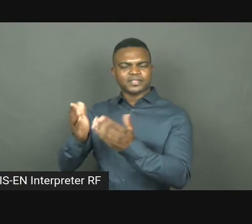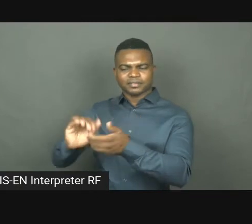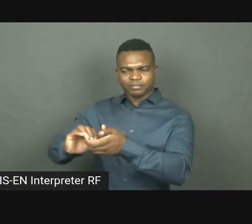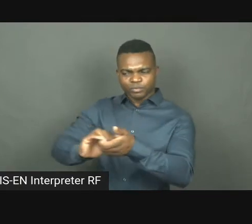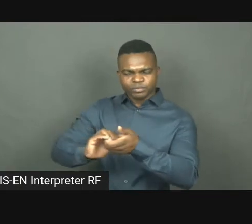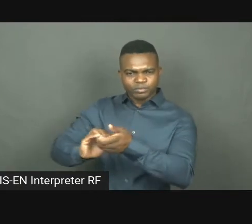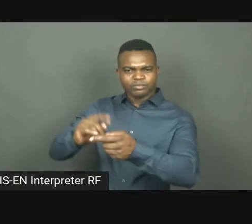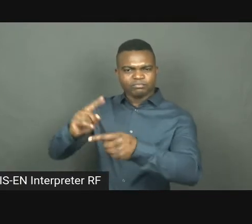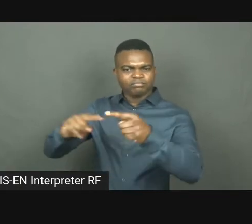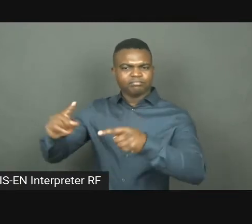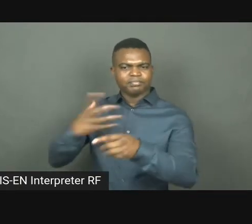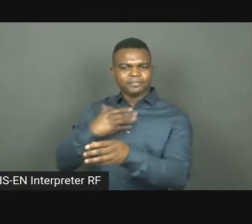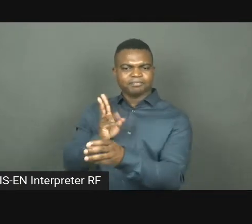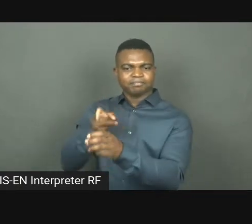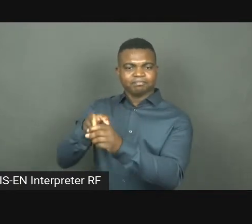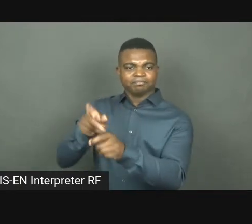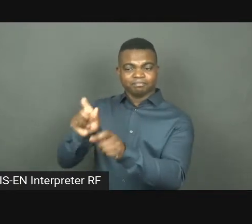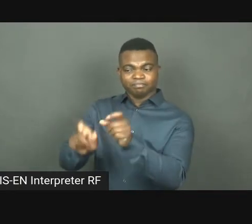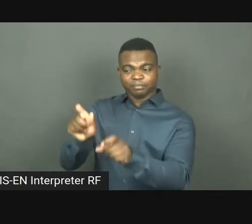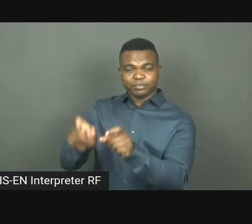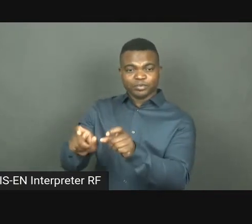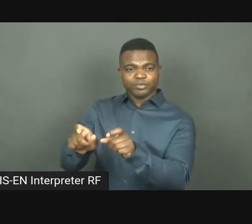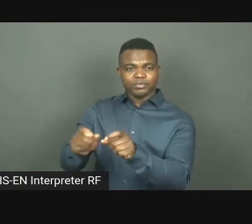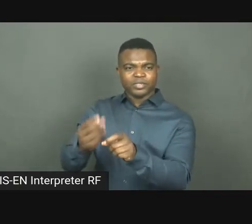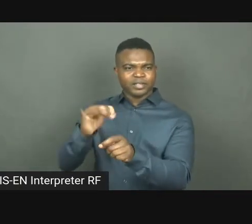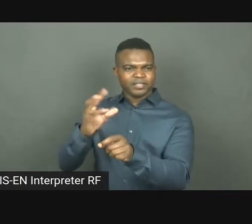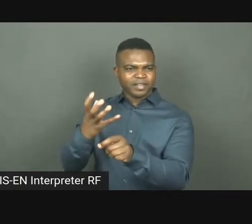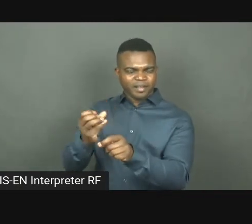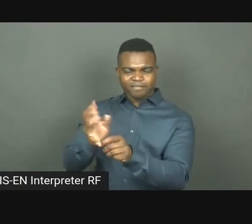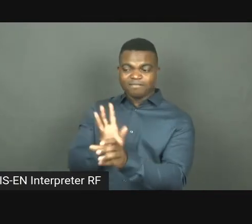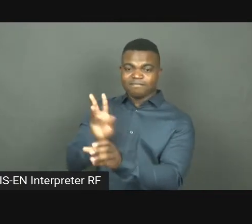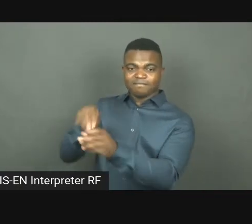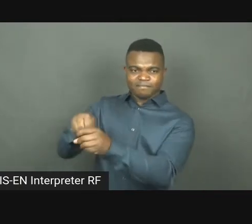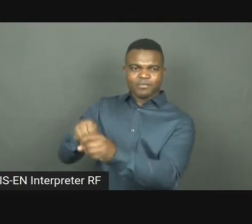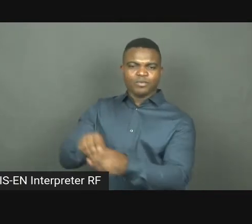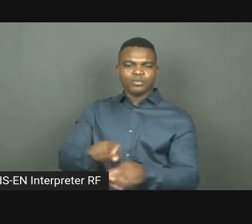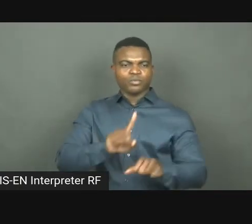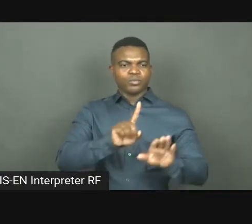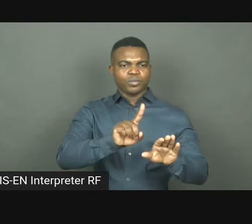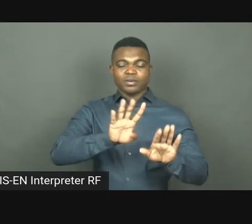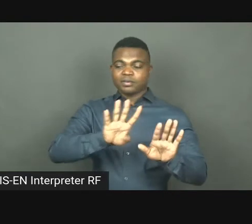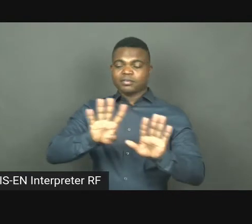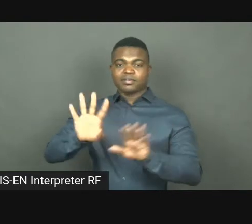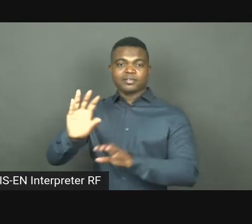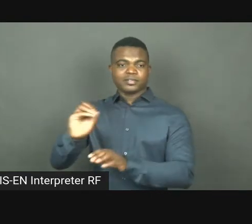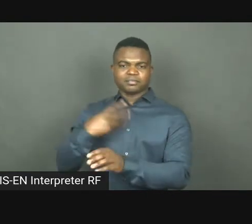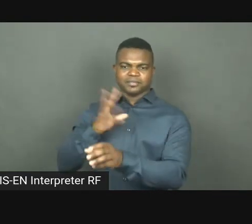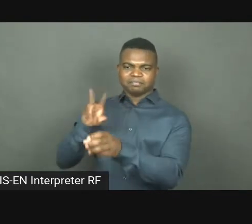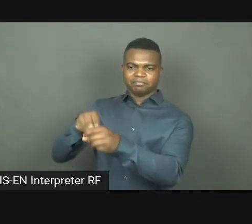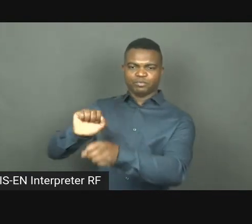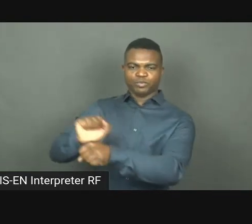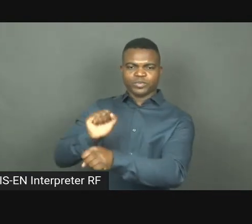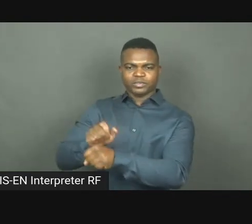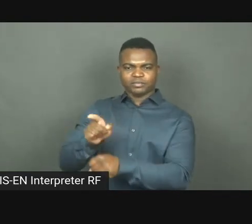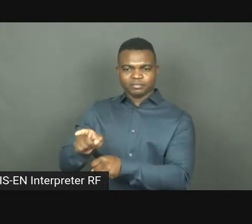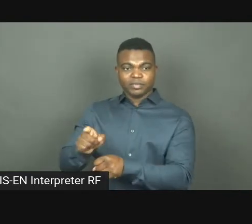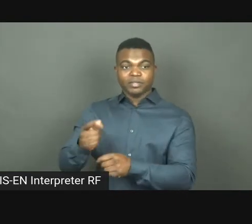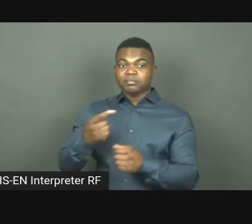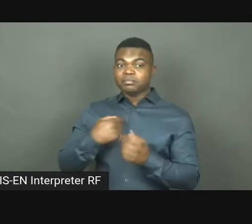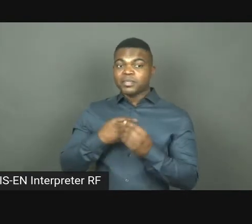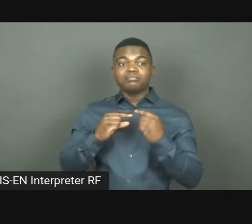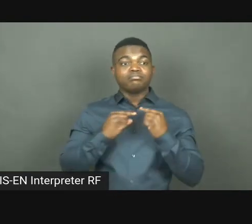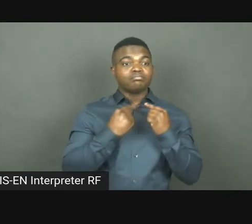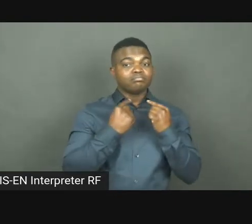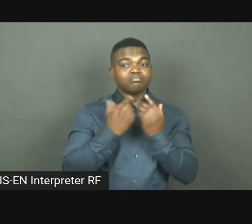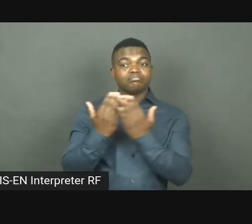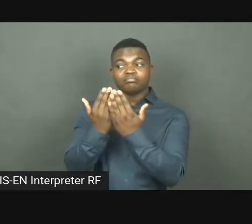clinic with about 1,500 patients, all HIV diagnosed, most of them gay men, in